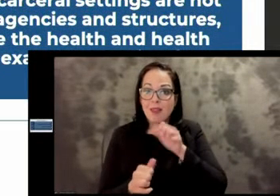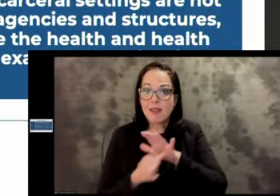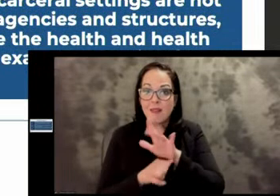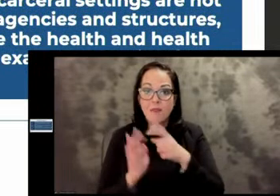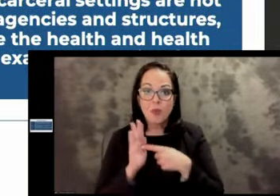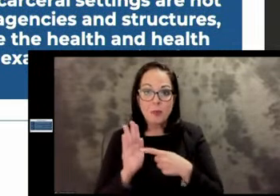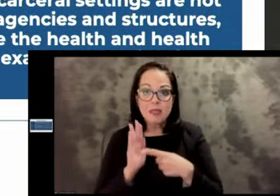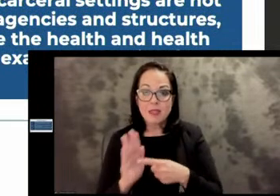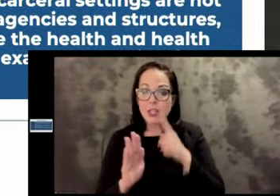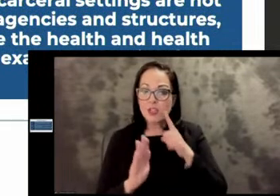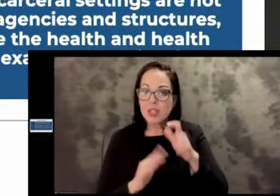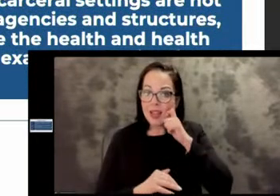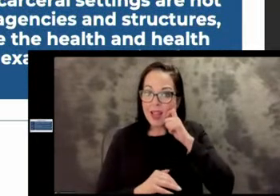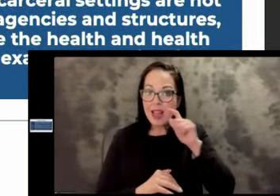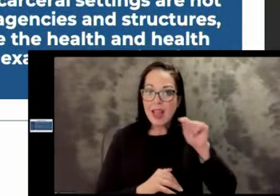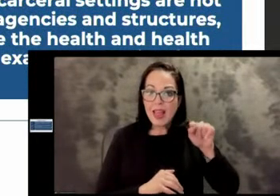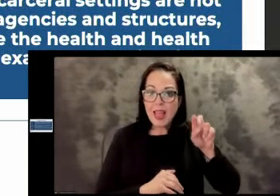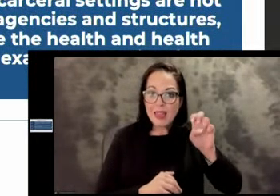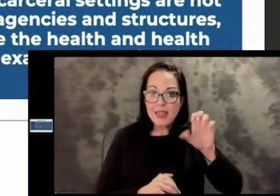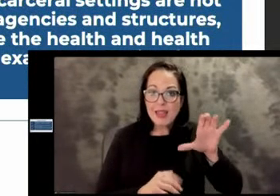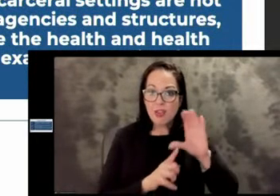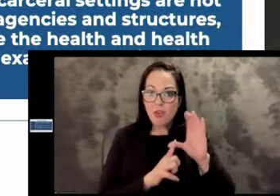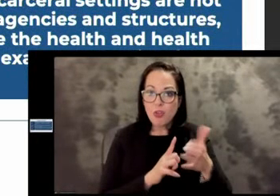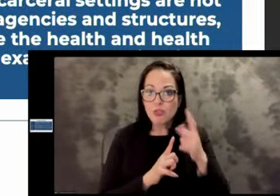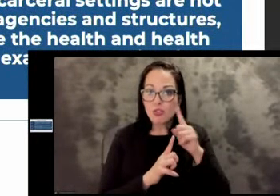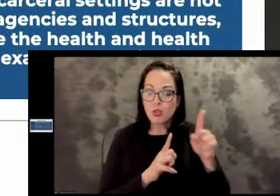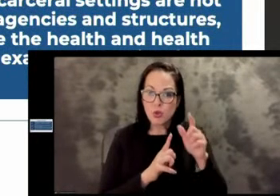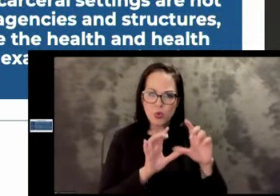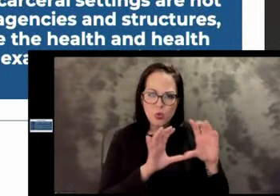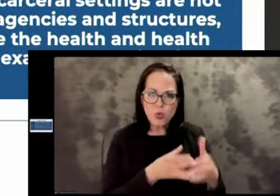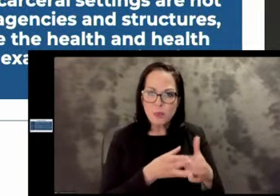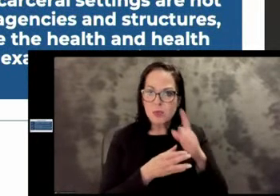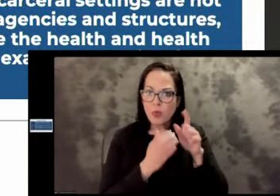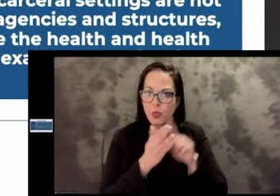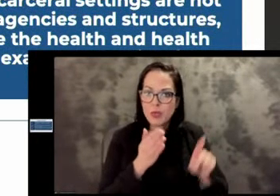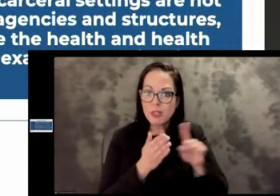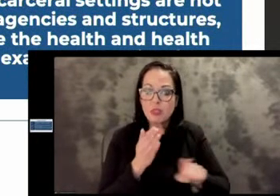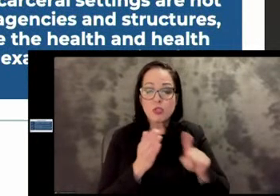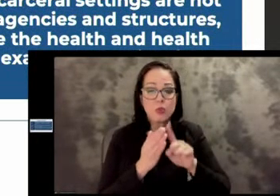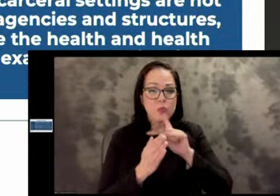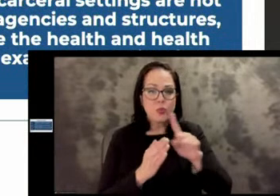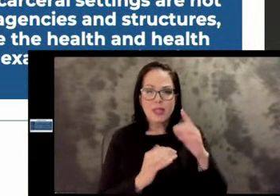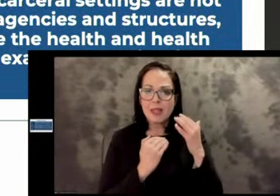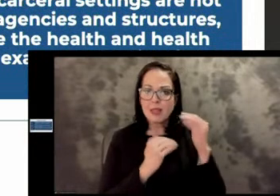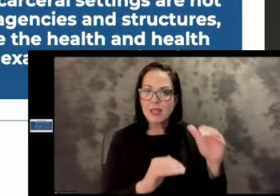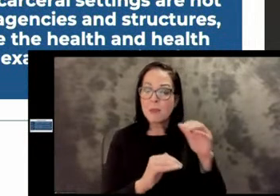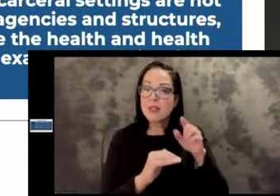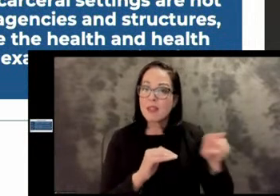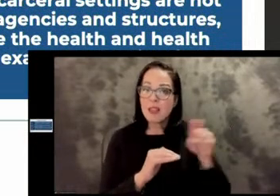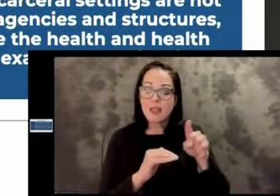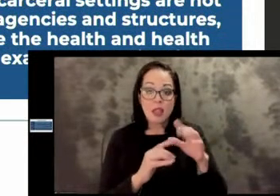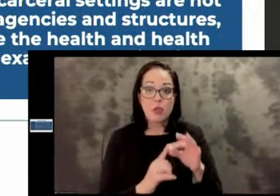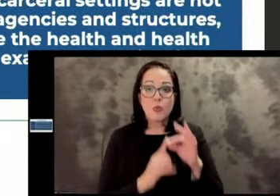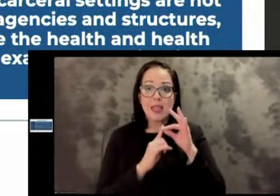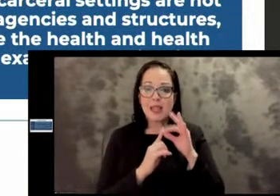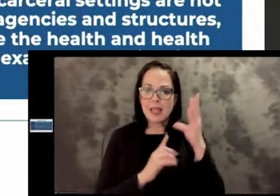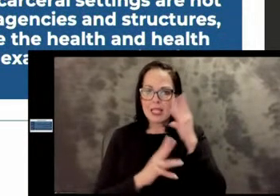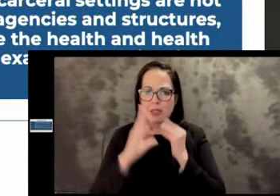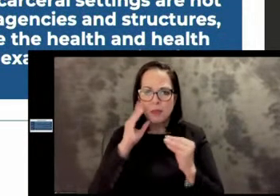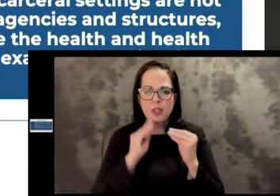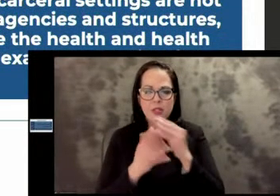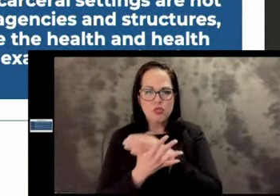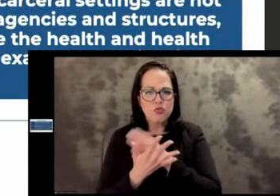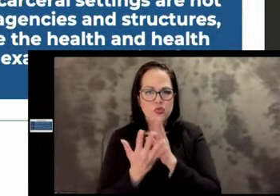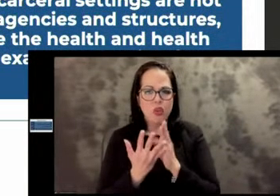racial and ethnic groups in research. And this really inhibits, again, the ability to understand the unique experiences across racial and